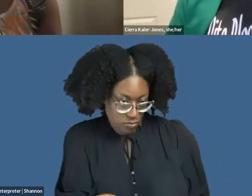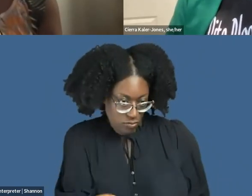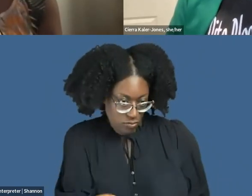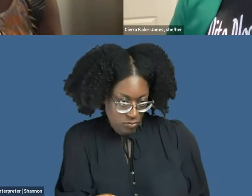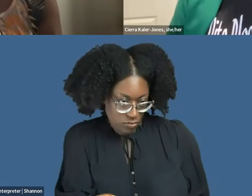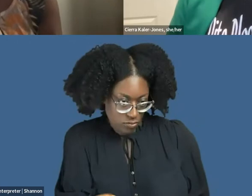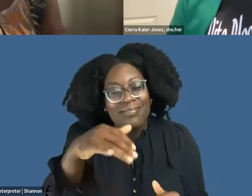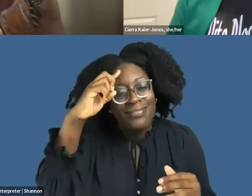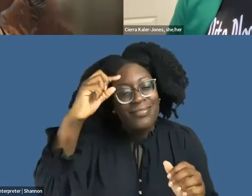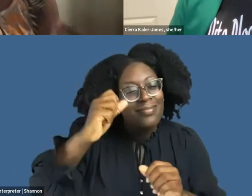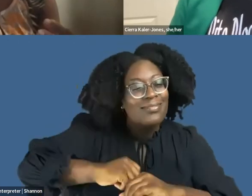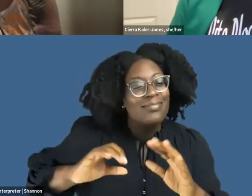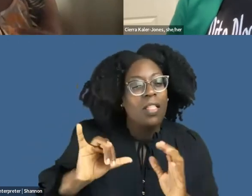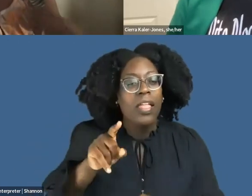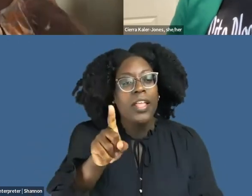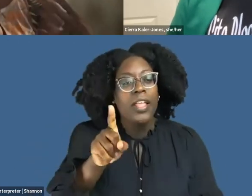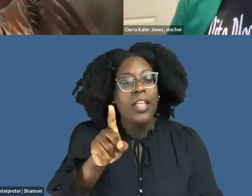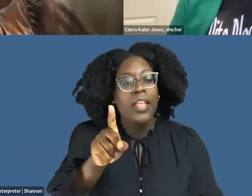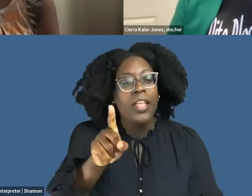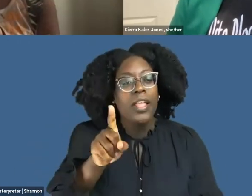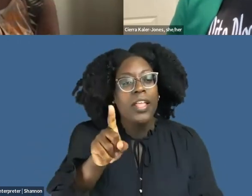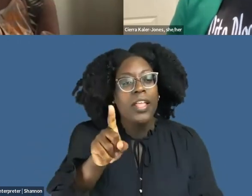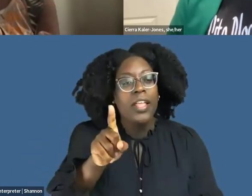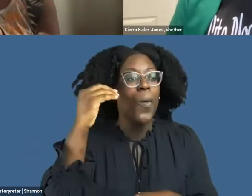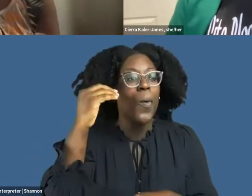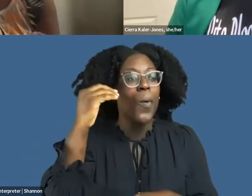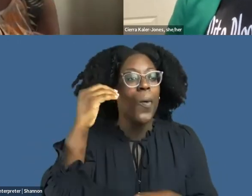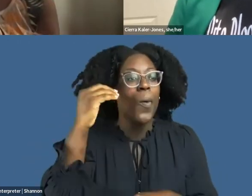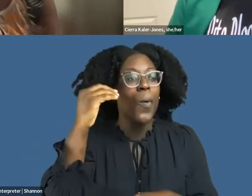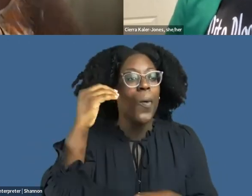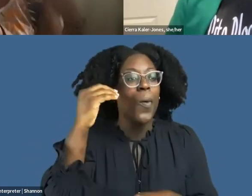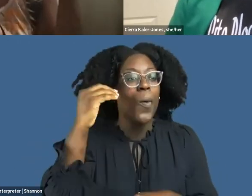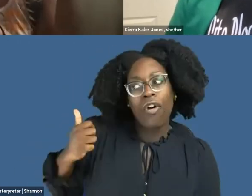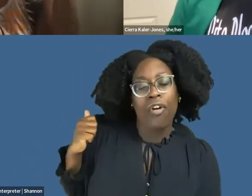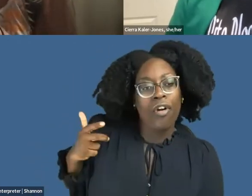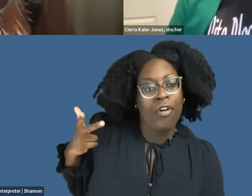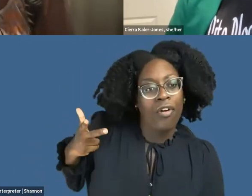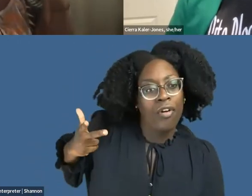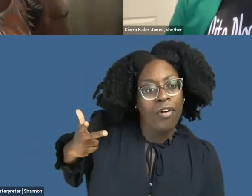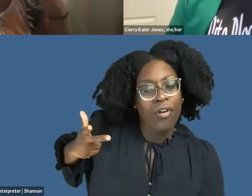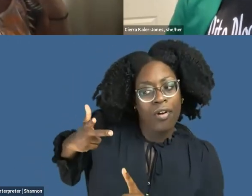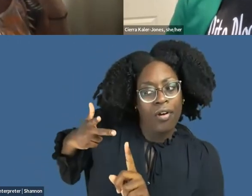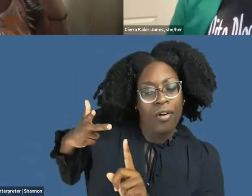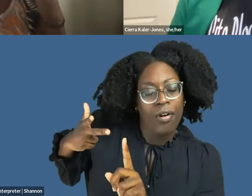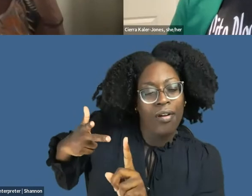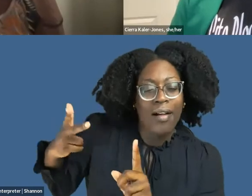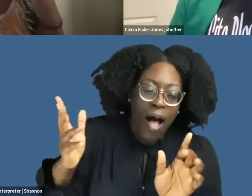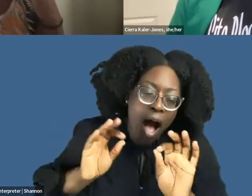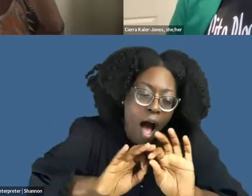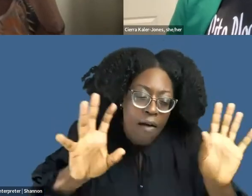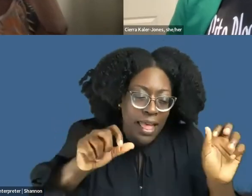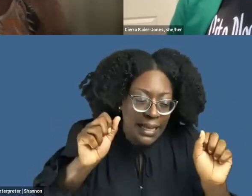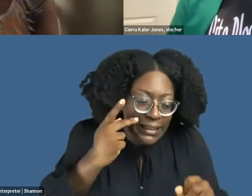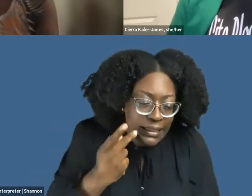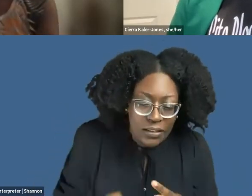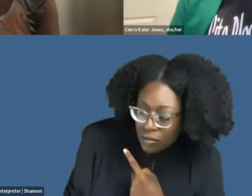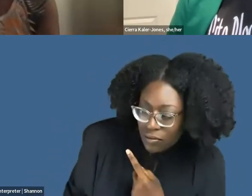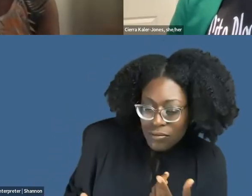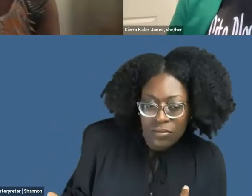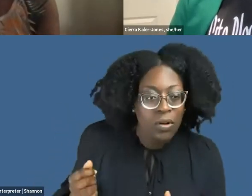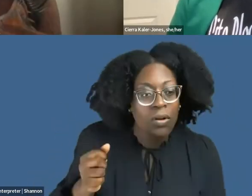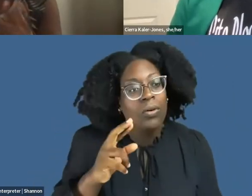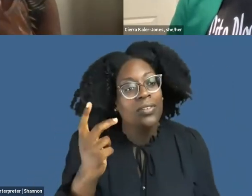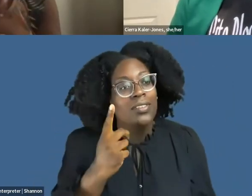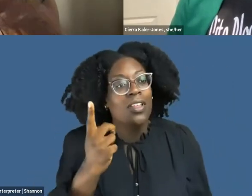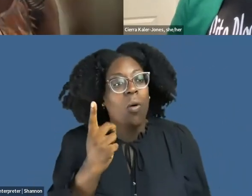aren't slick, right? Or I want you to imagine like somebody kind of calling up and prank calling your house to see if you